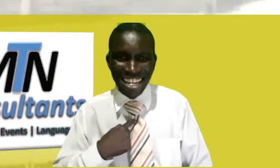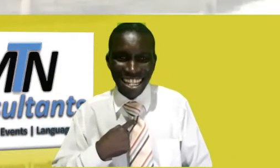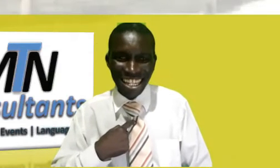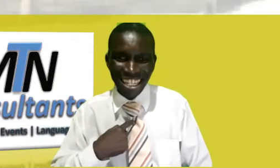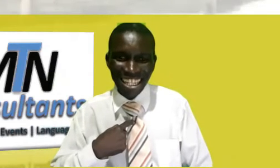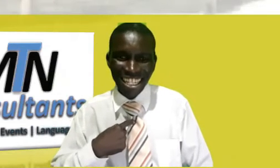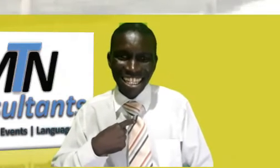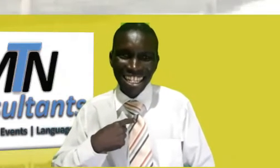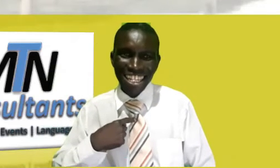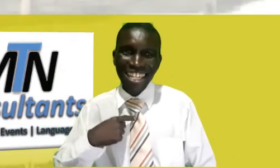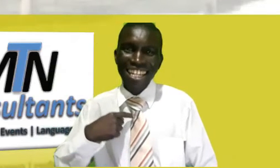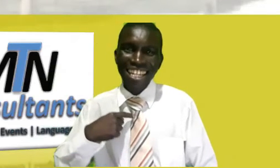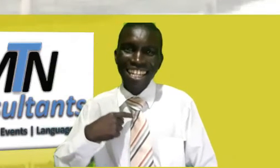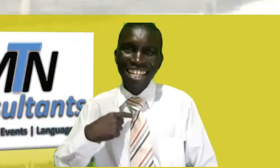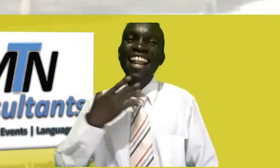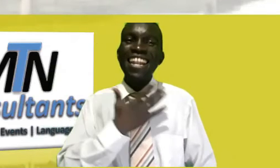I